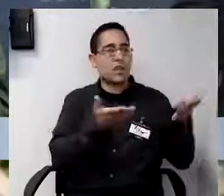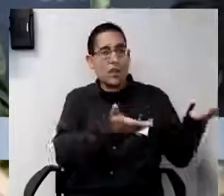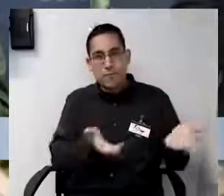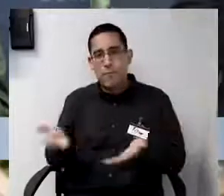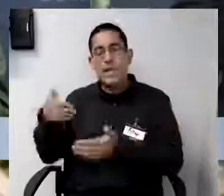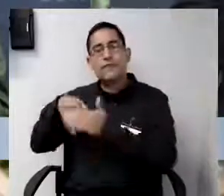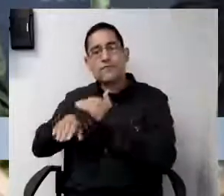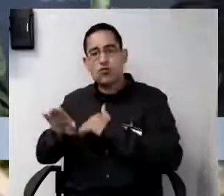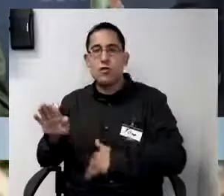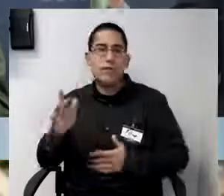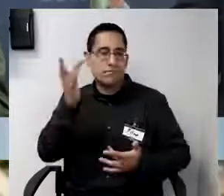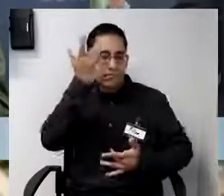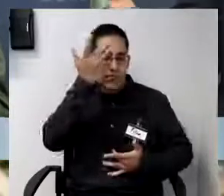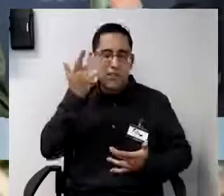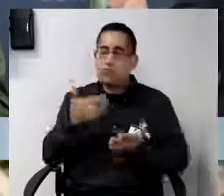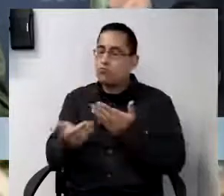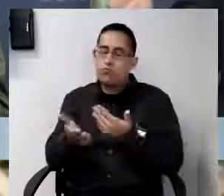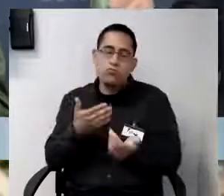or non-COVID.